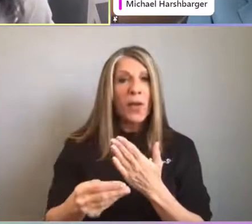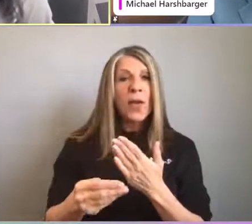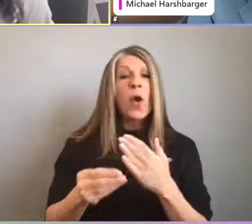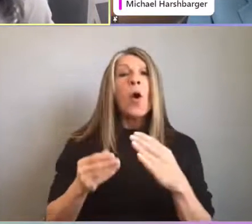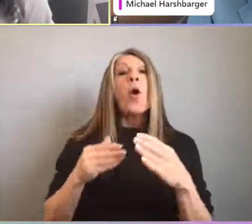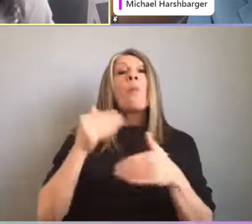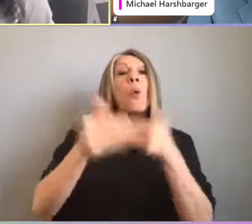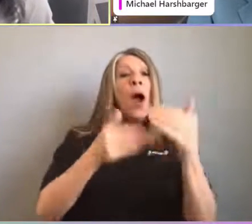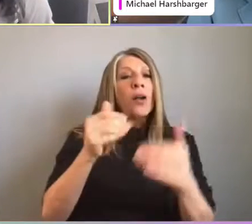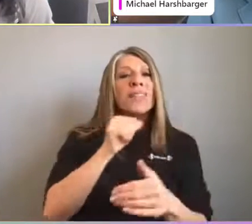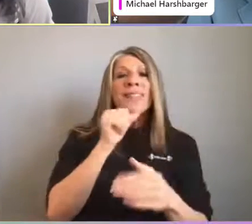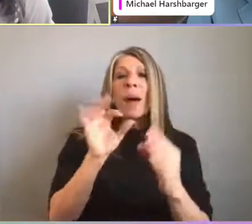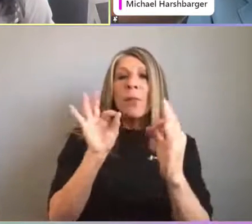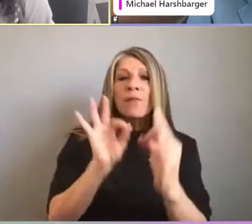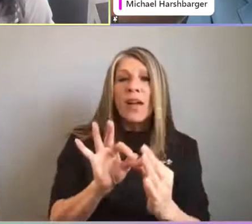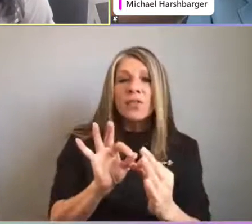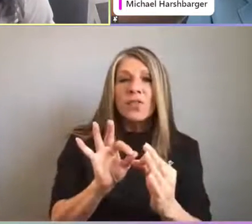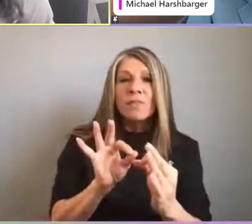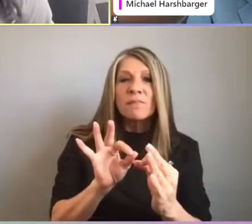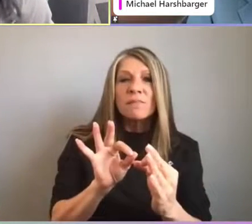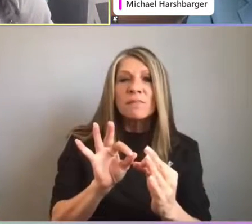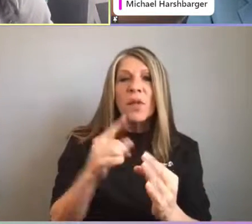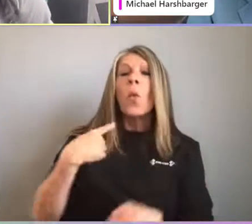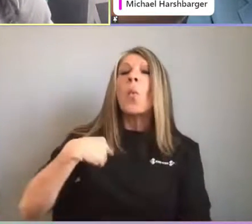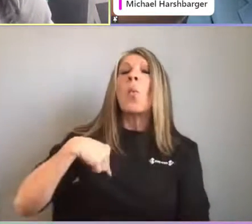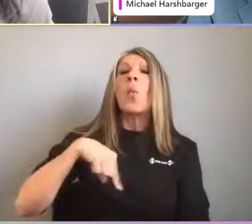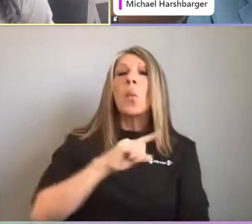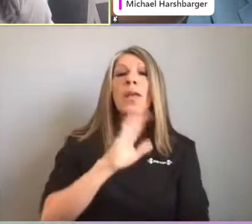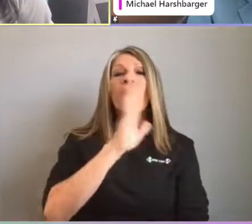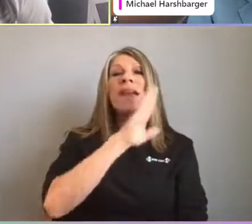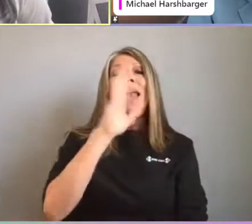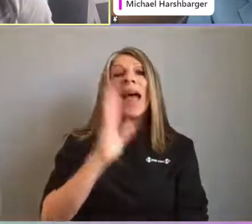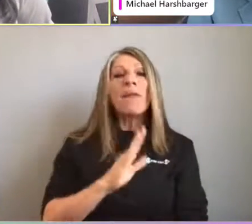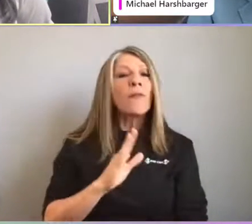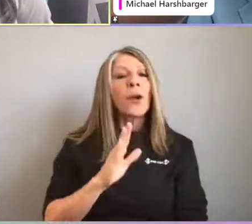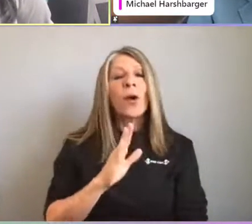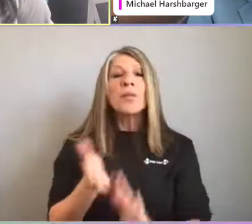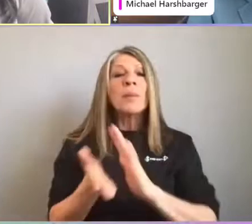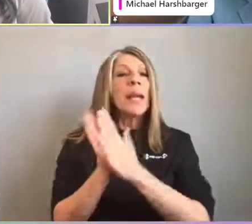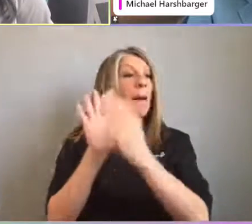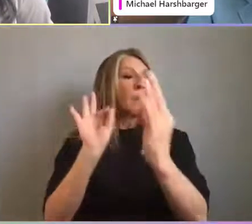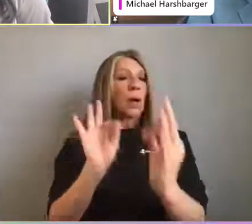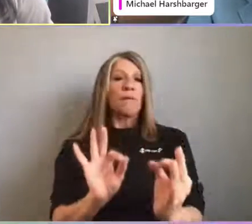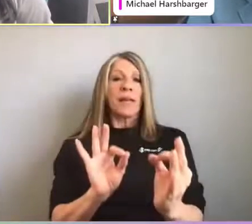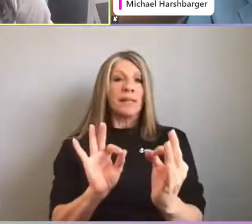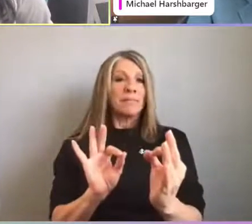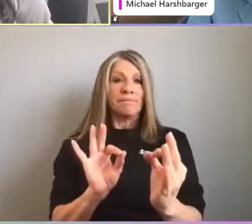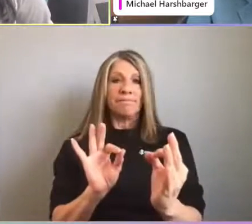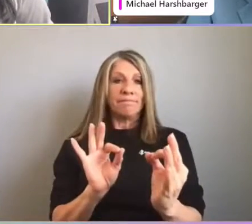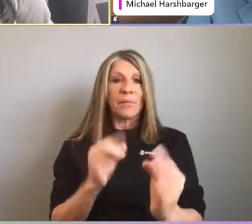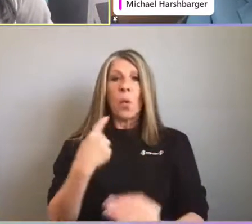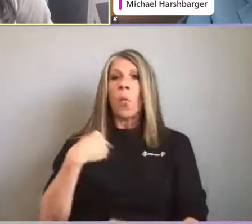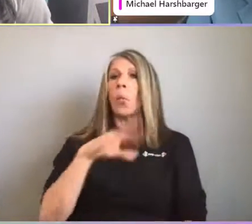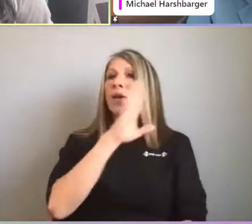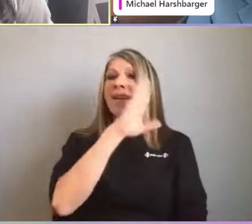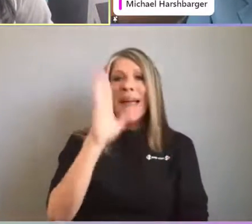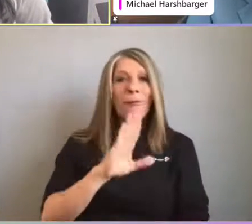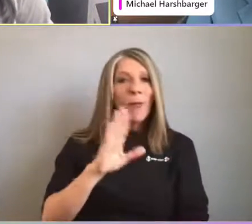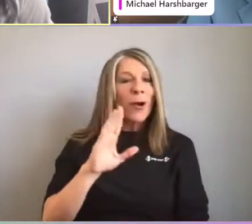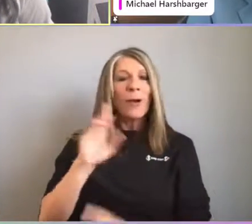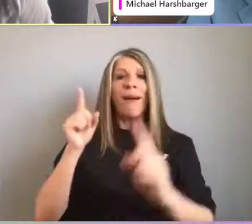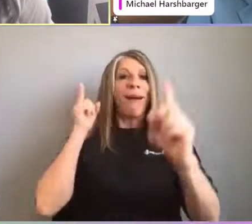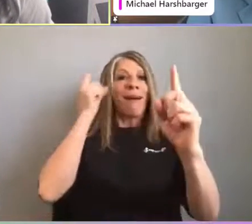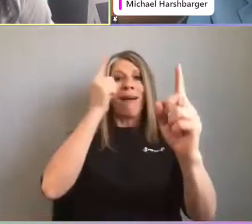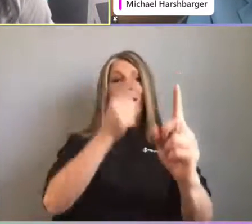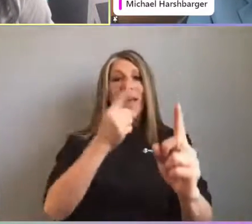over perfection. We're never going to be perfect. We're never going to get there. If we